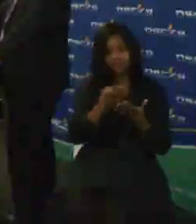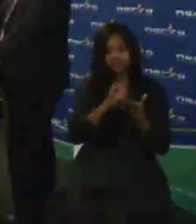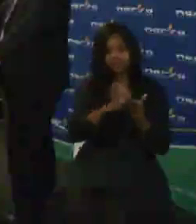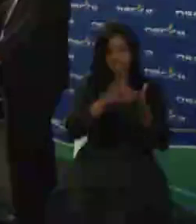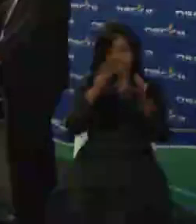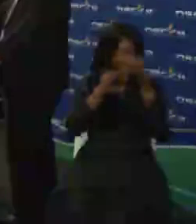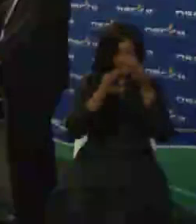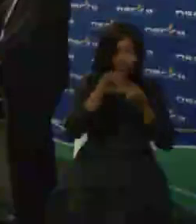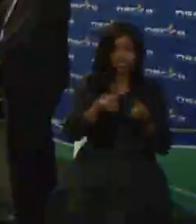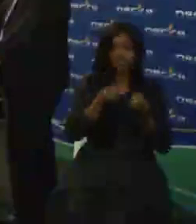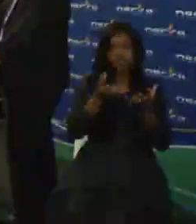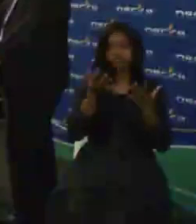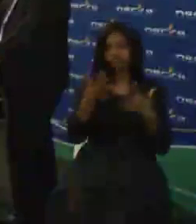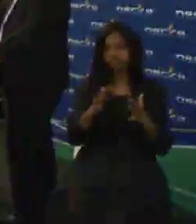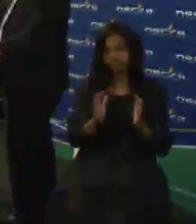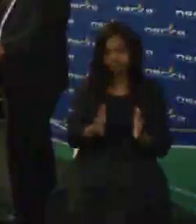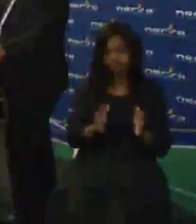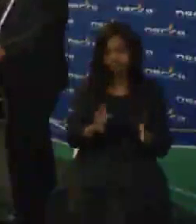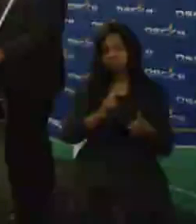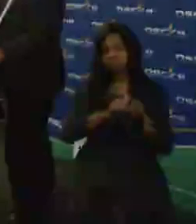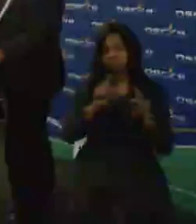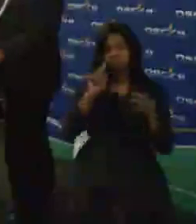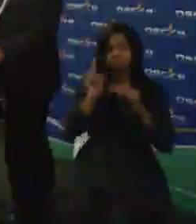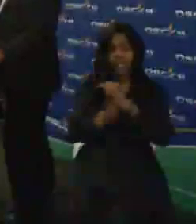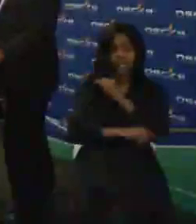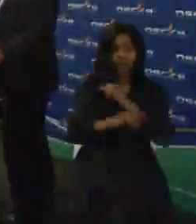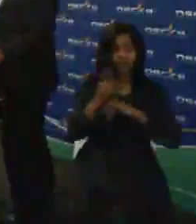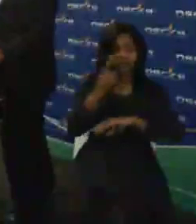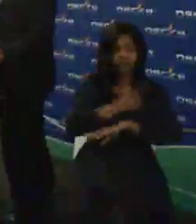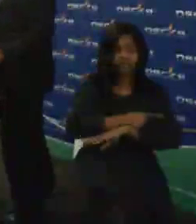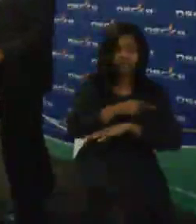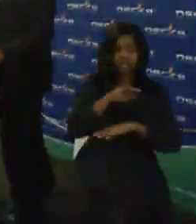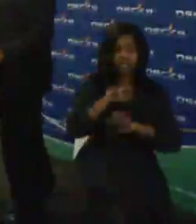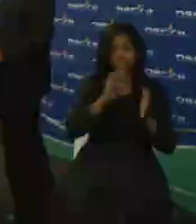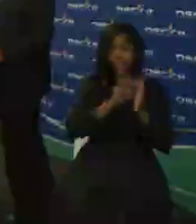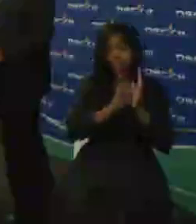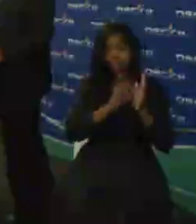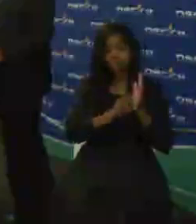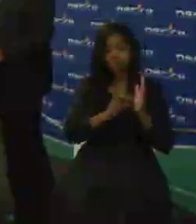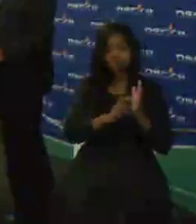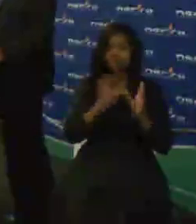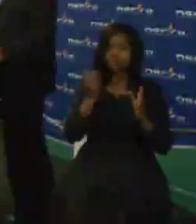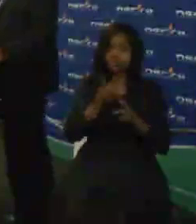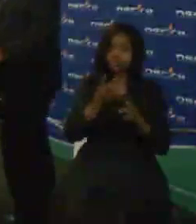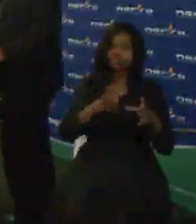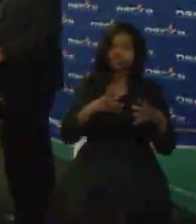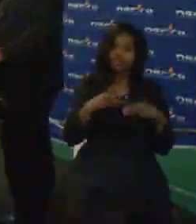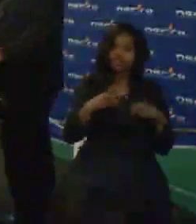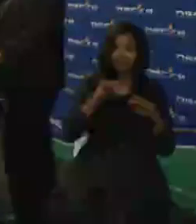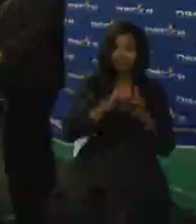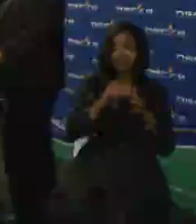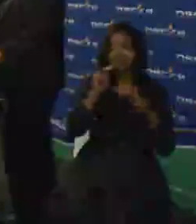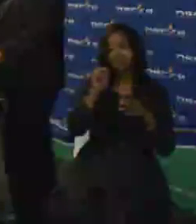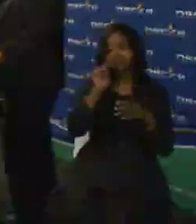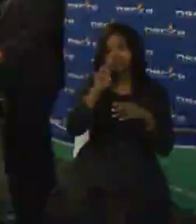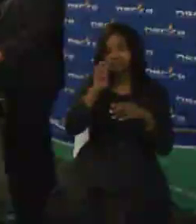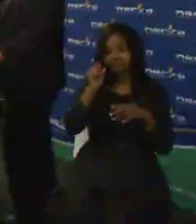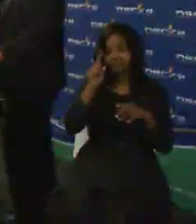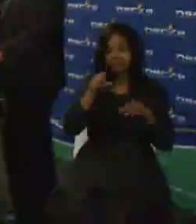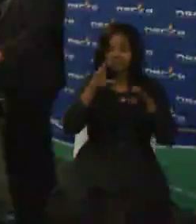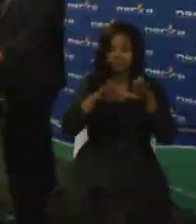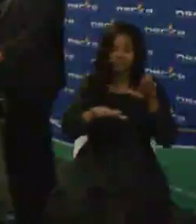was supplied. But at the end of the day, the rules also allow that Nersa needs to balance the